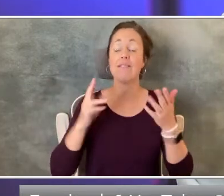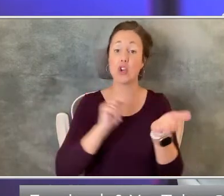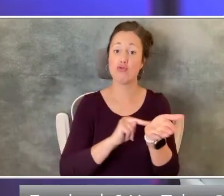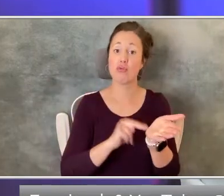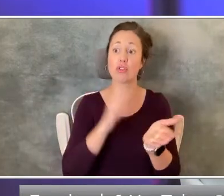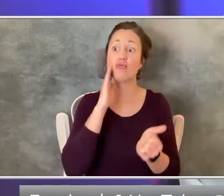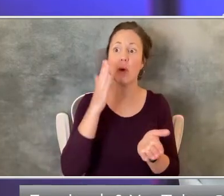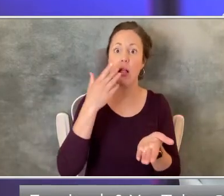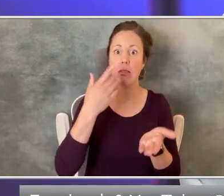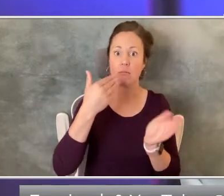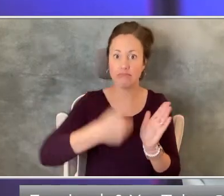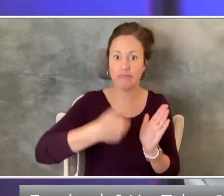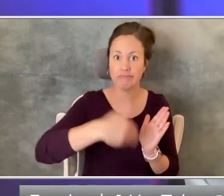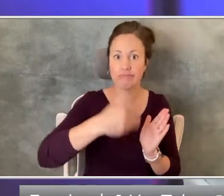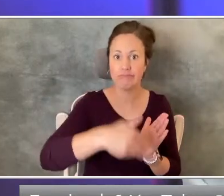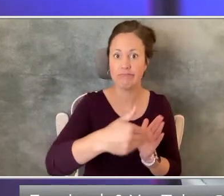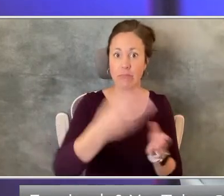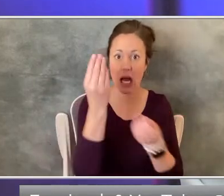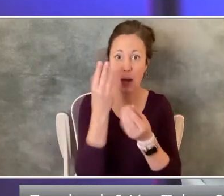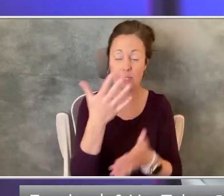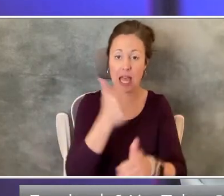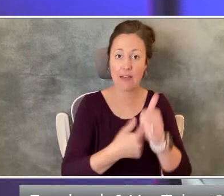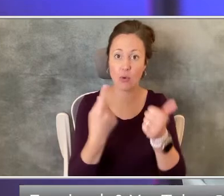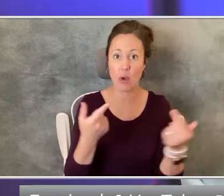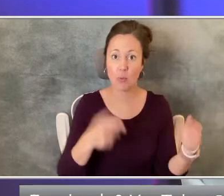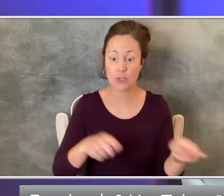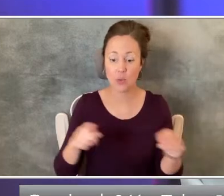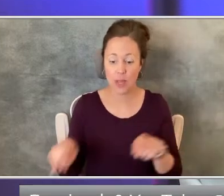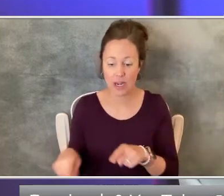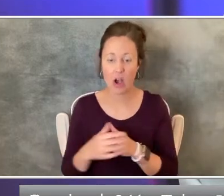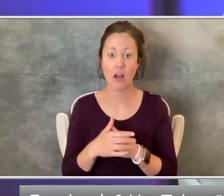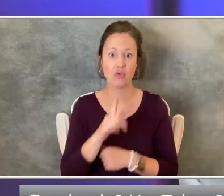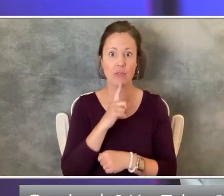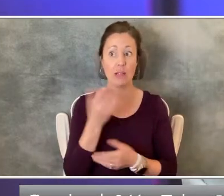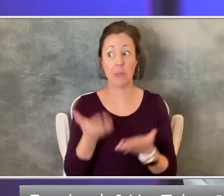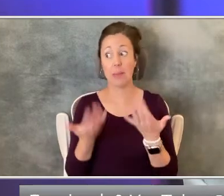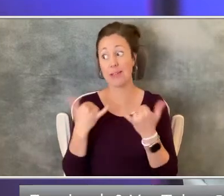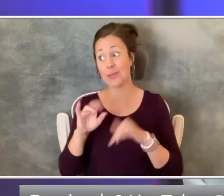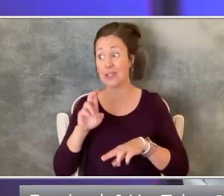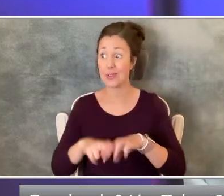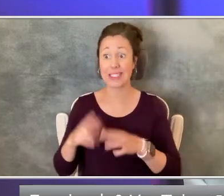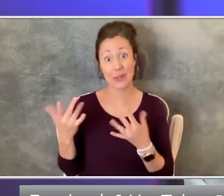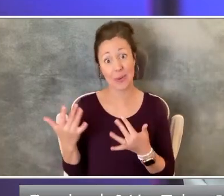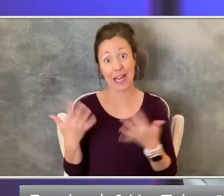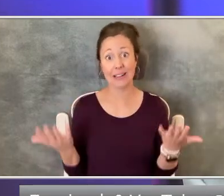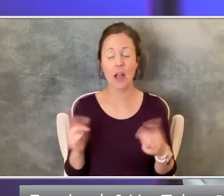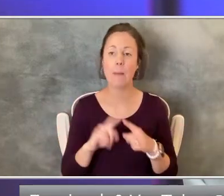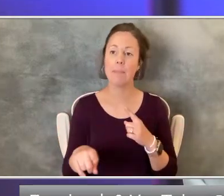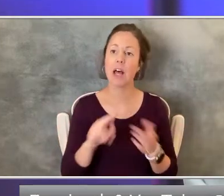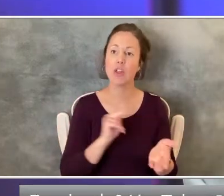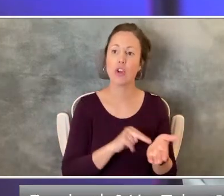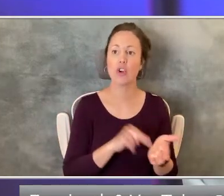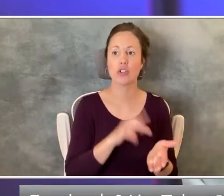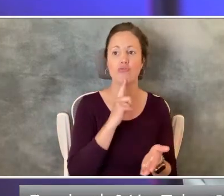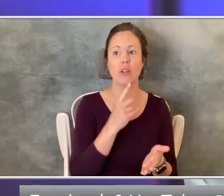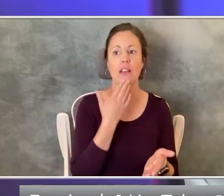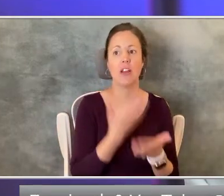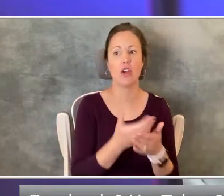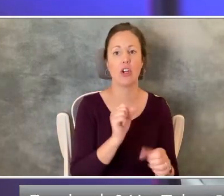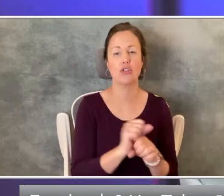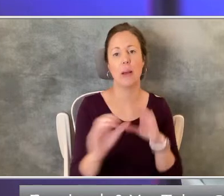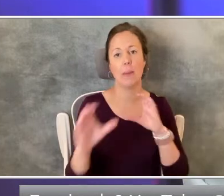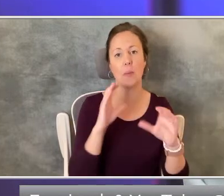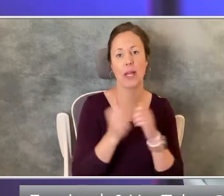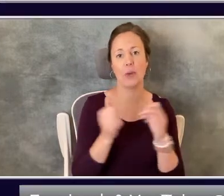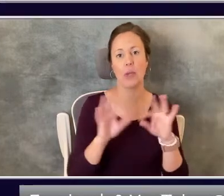going, and sometimes that might be we're just still sitting there waiting, but they do a good job at communicating to the families because we're